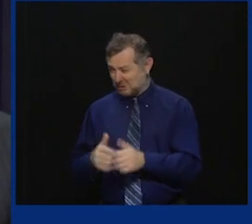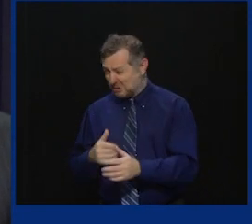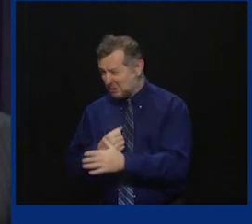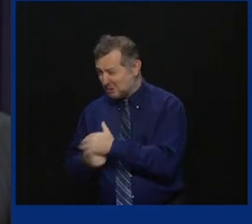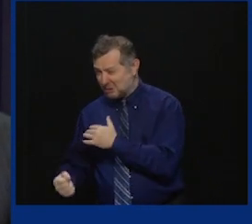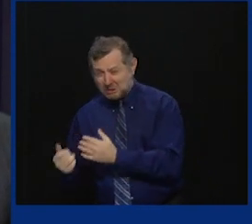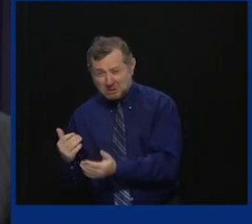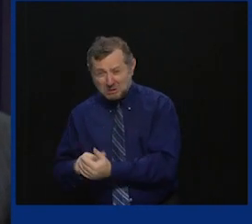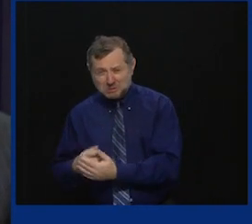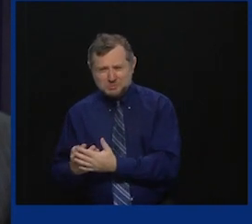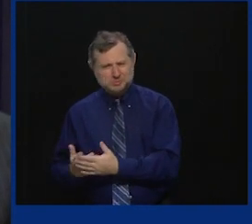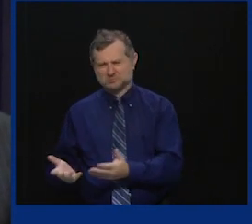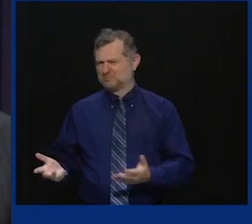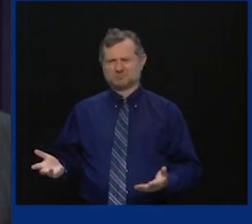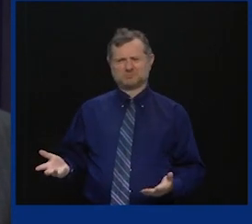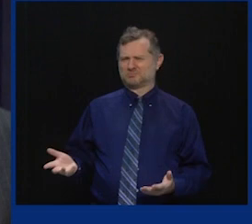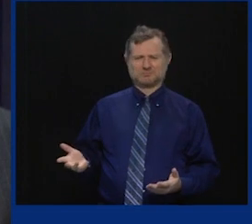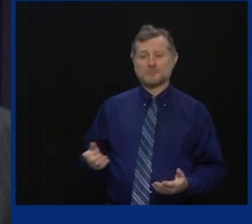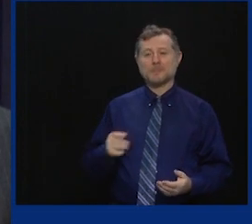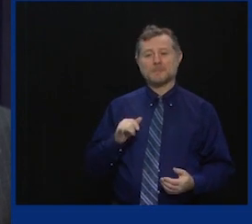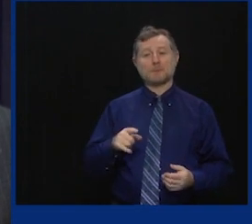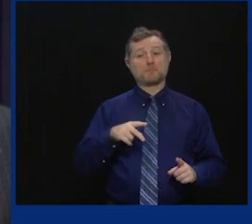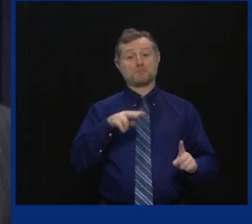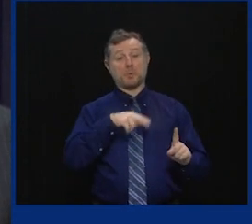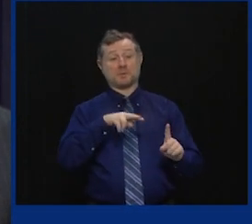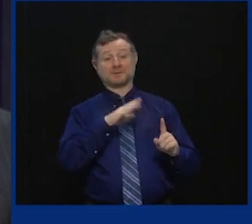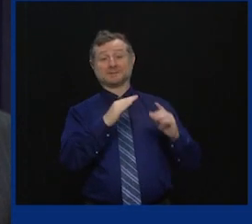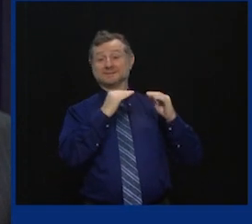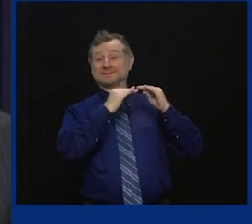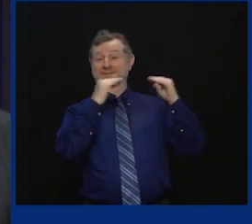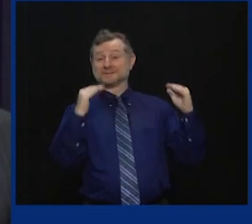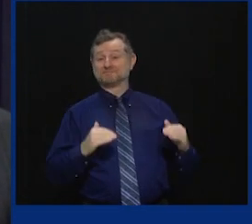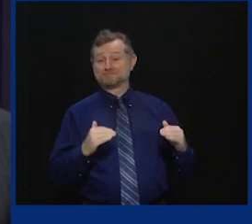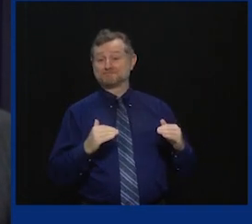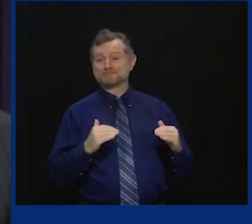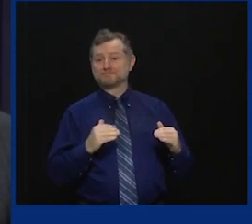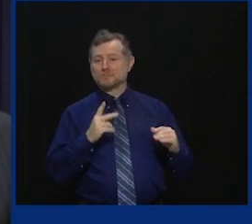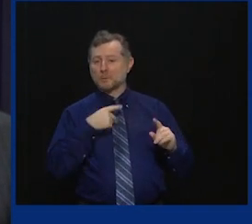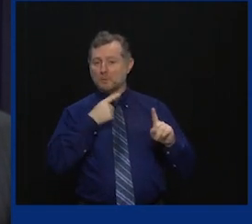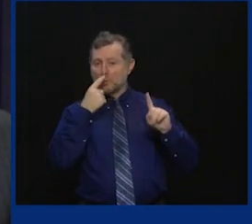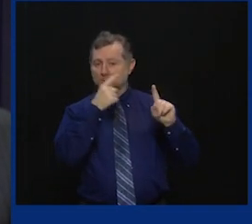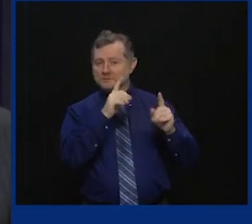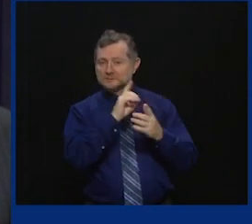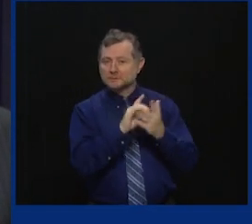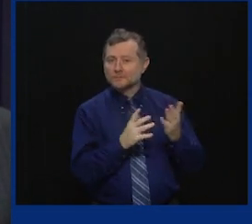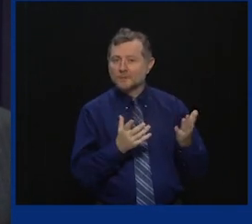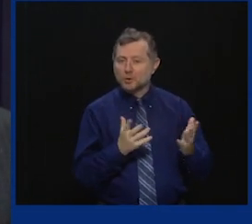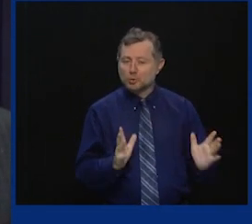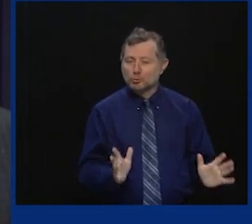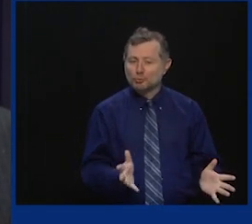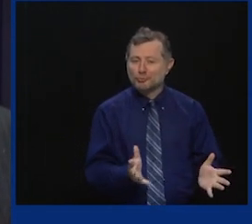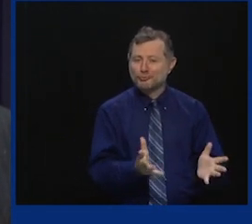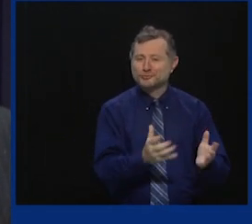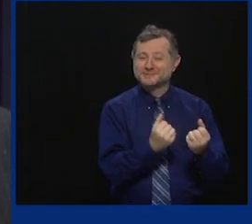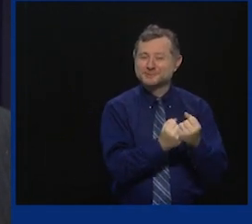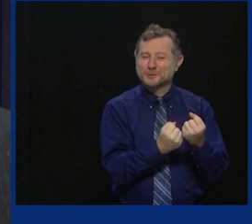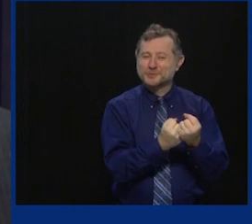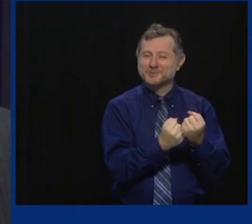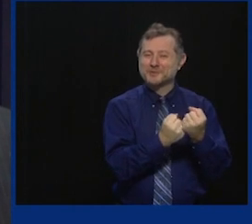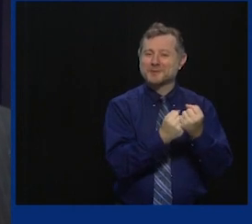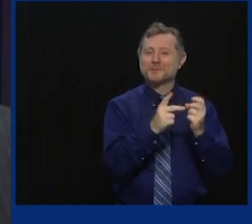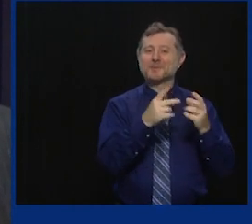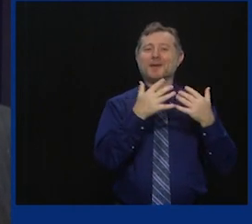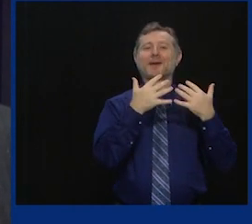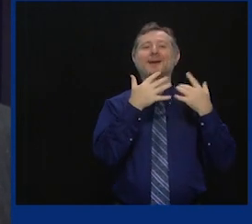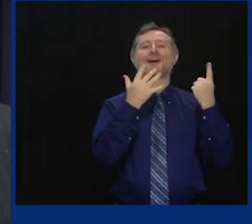means that the parole system, which was designed actually to encourage and support people in their reentry after